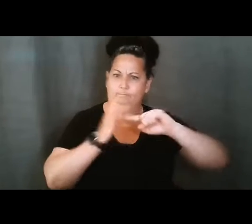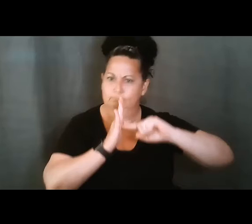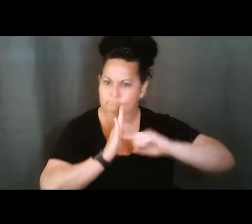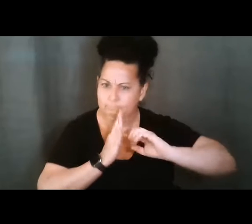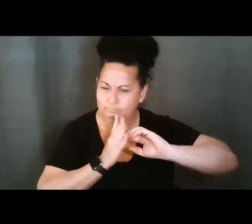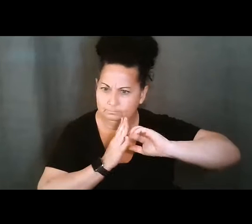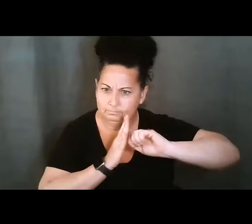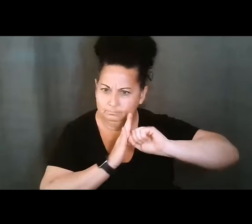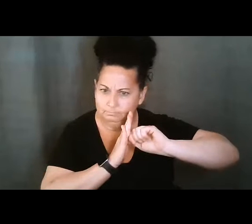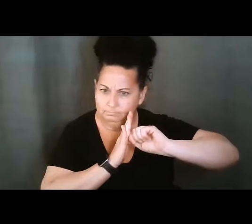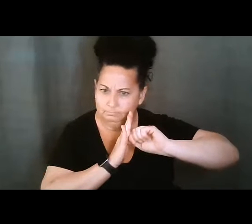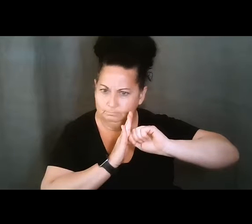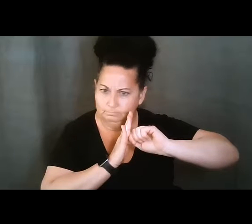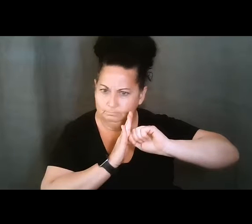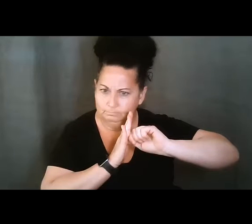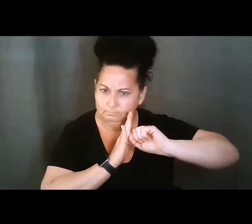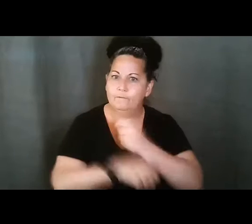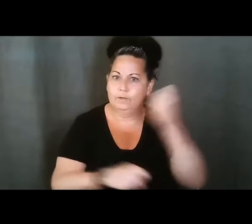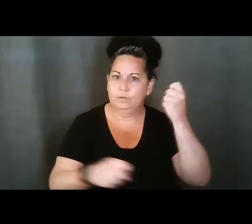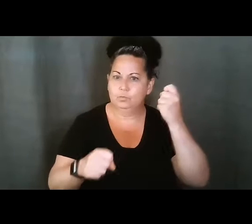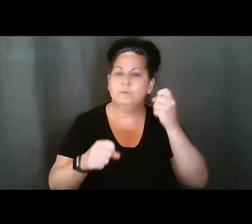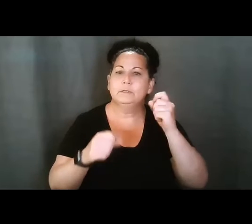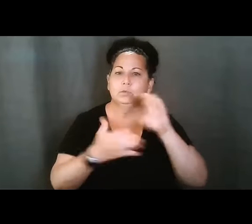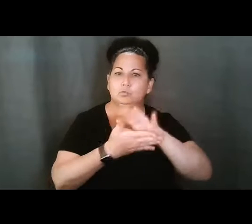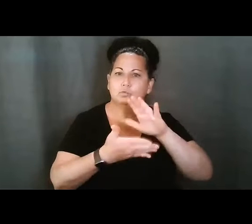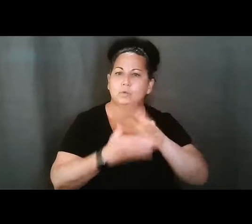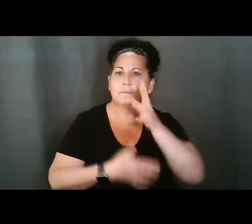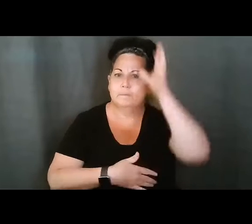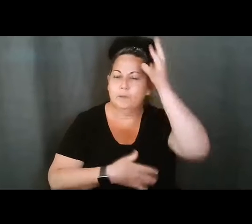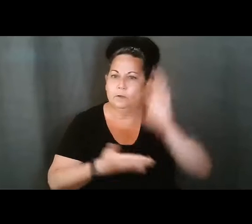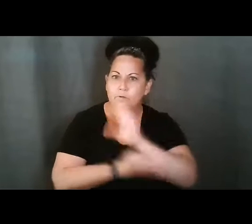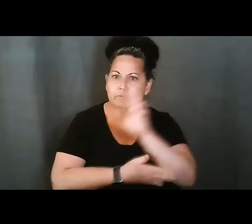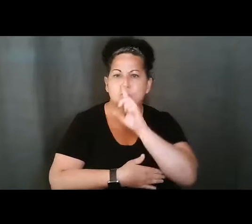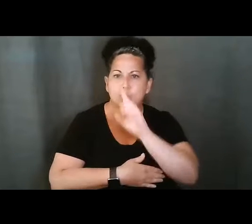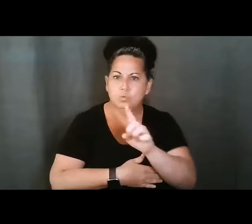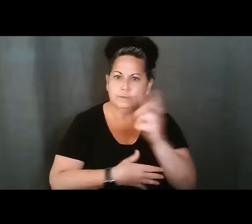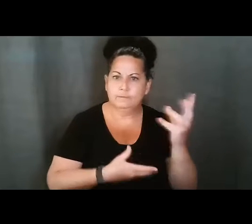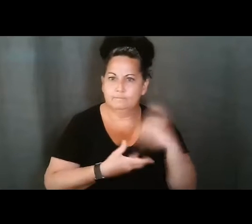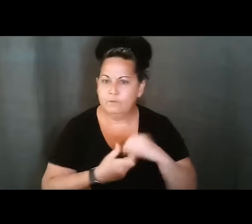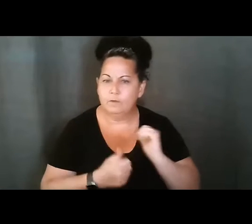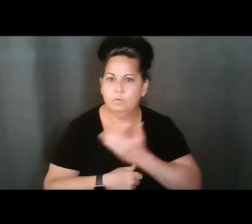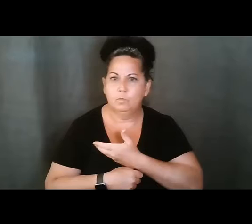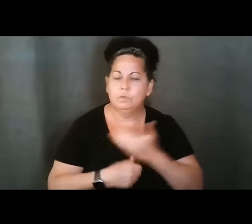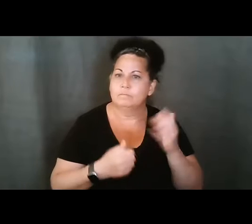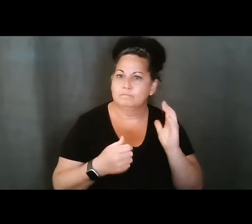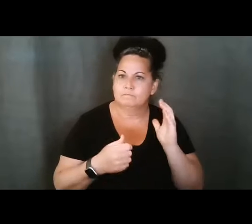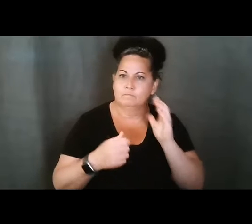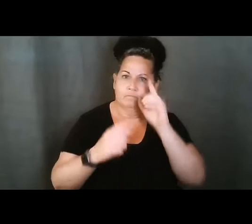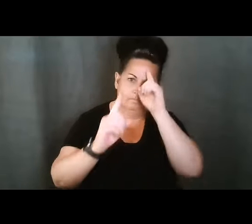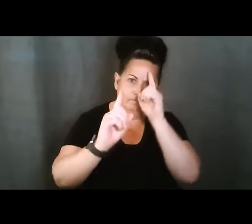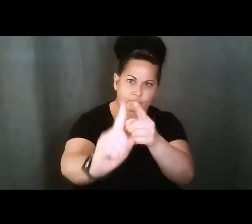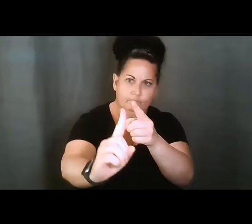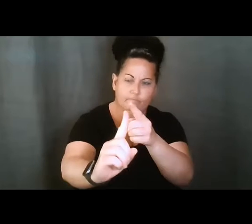in schools, and the Parent University is a part of our mission, Victory in Progress.